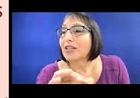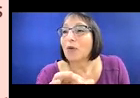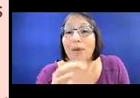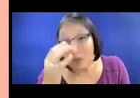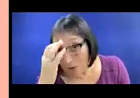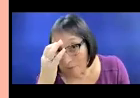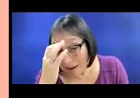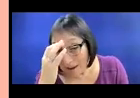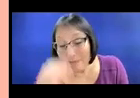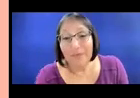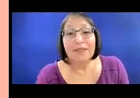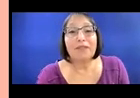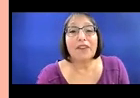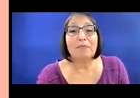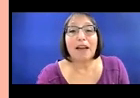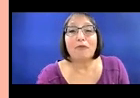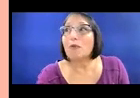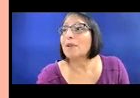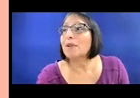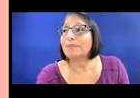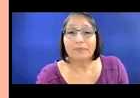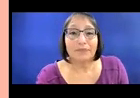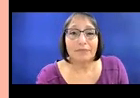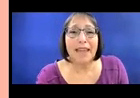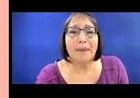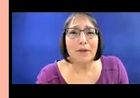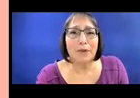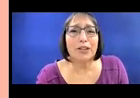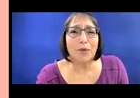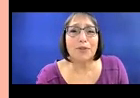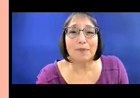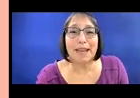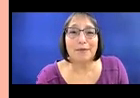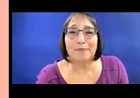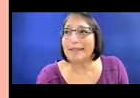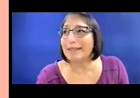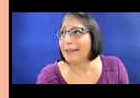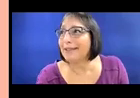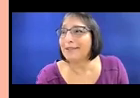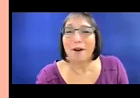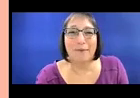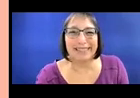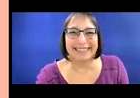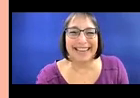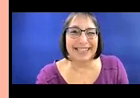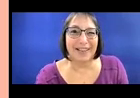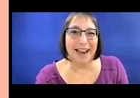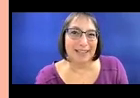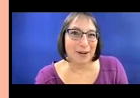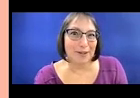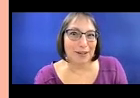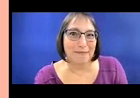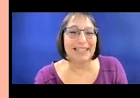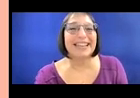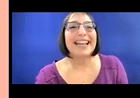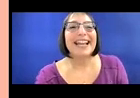So I'm to show you my, this is a feedback form, and I'm getting really close to being able to be done, so next slide is